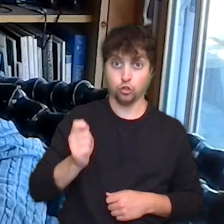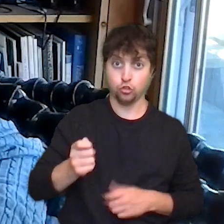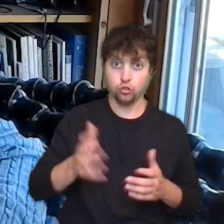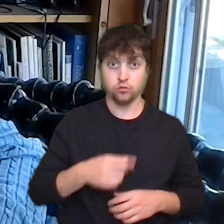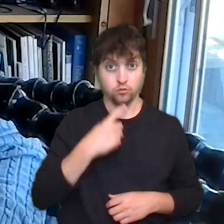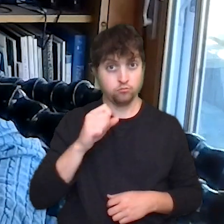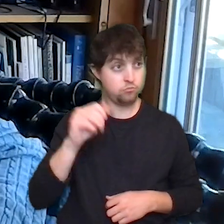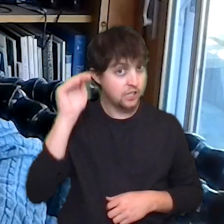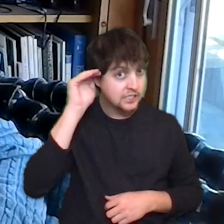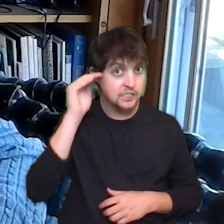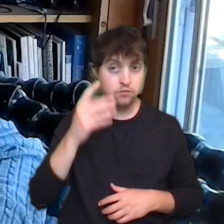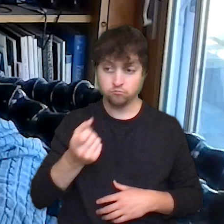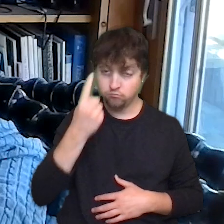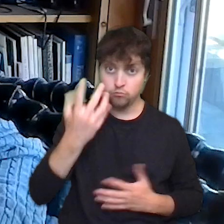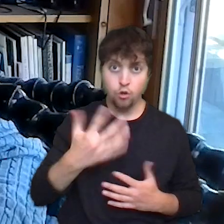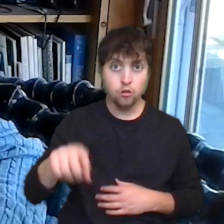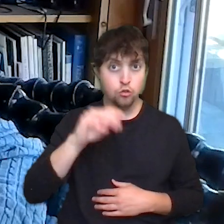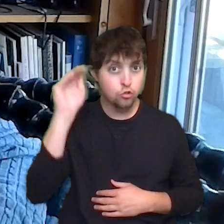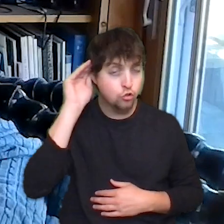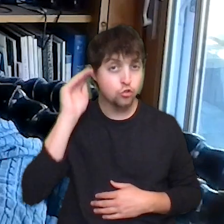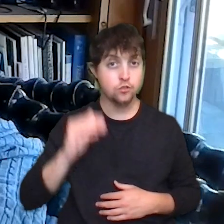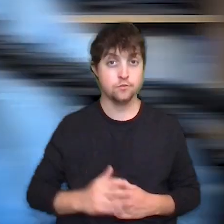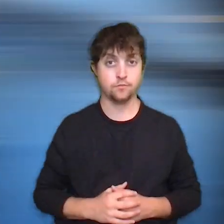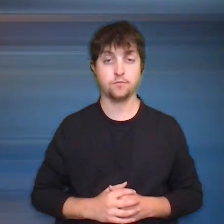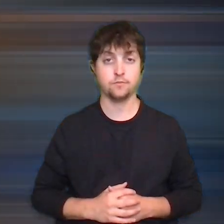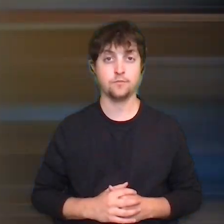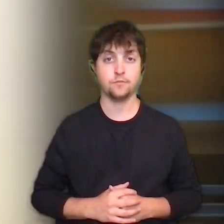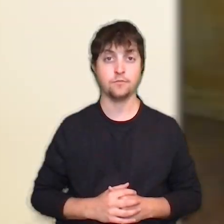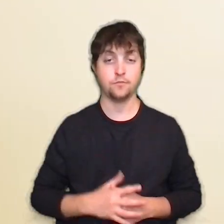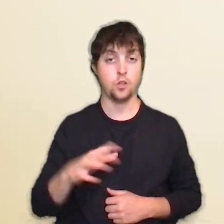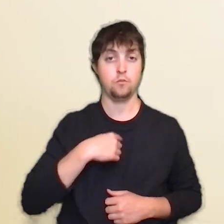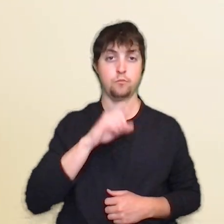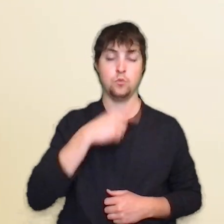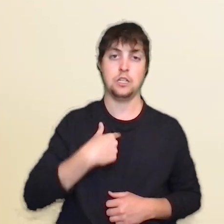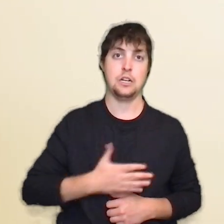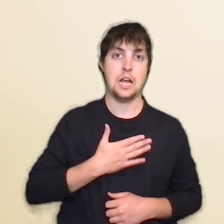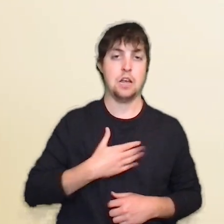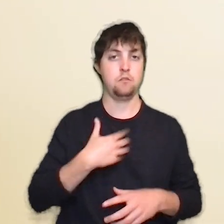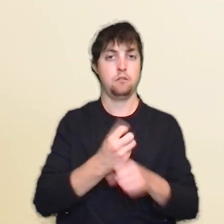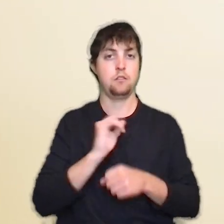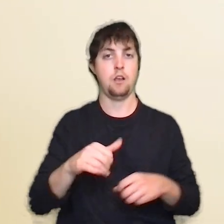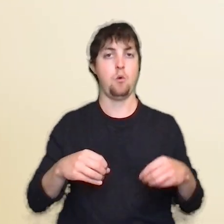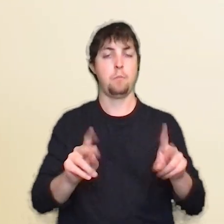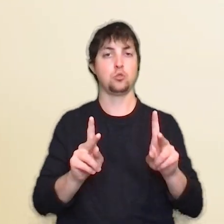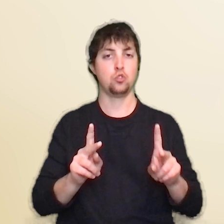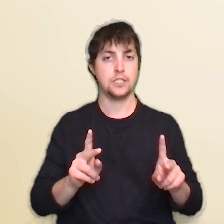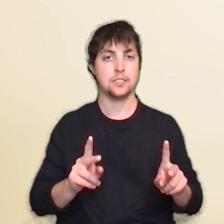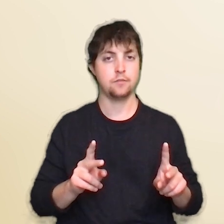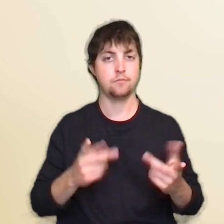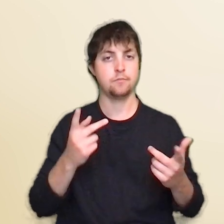7 judges, they listened and they heard. Yvonne. So I'm really glad that we've